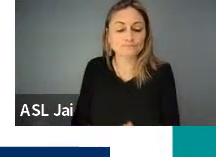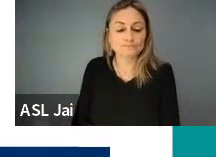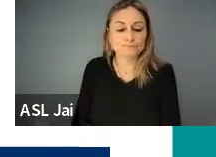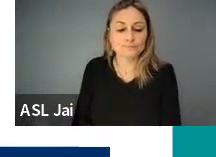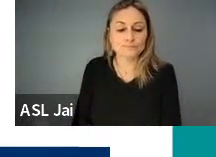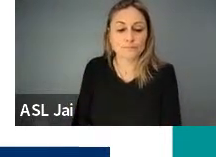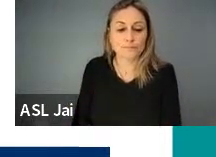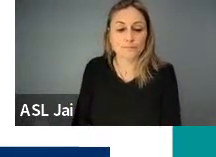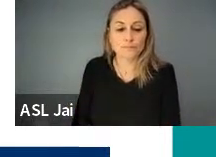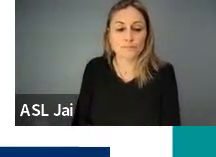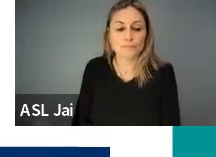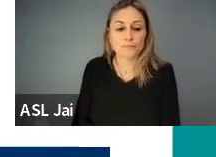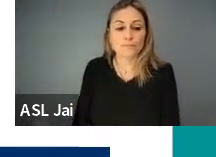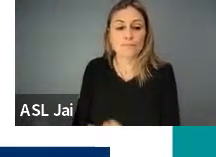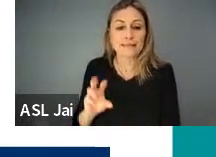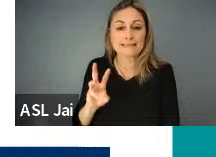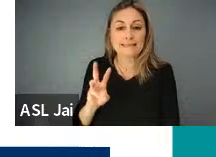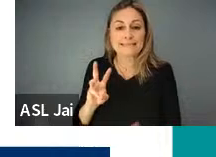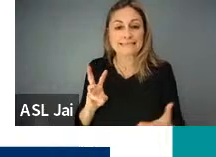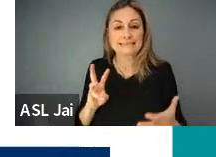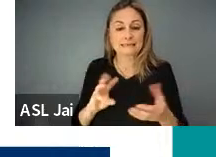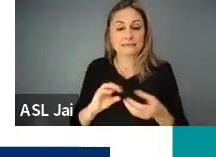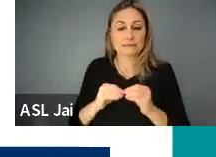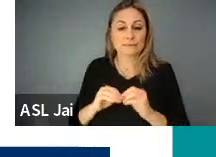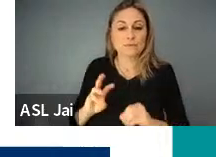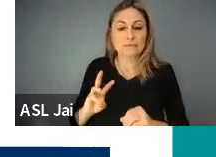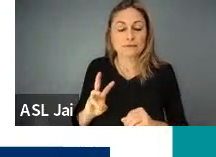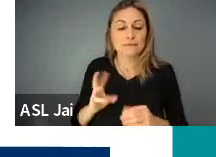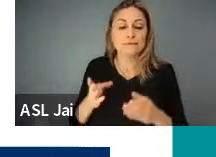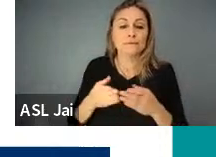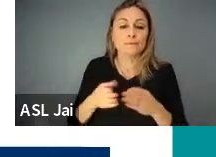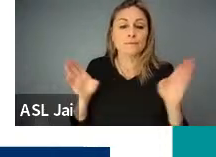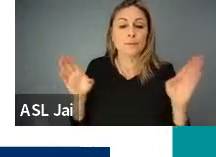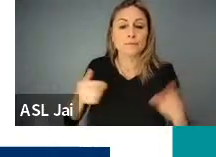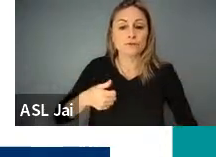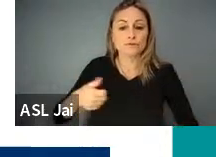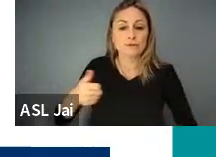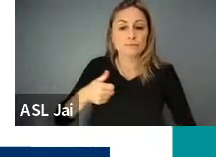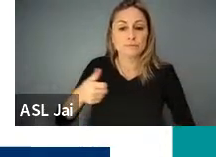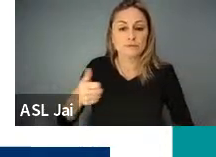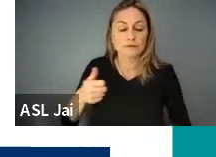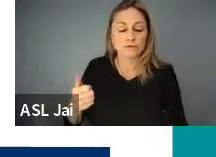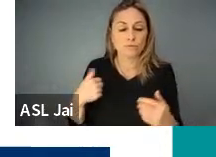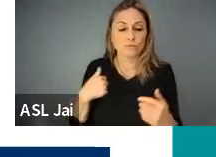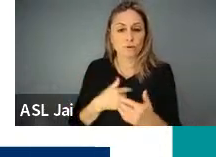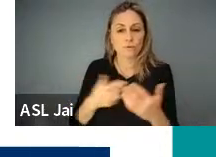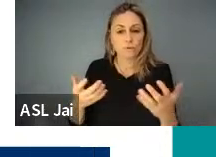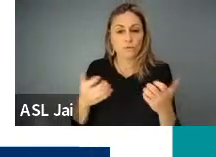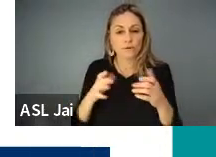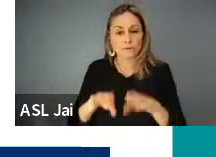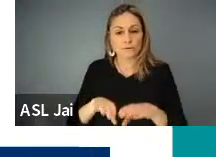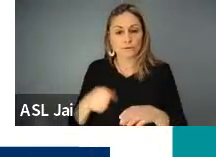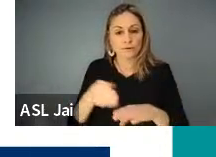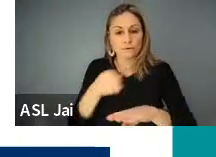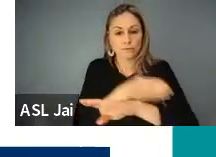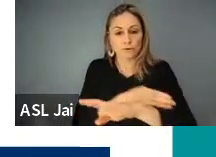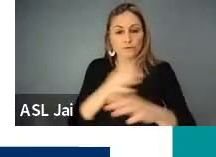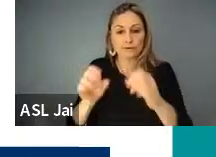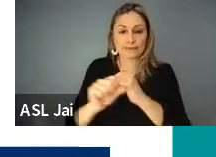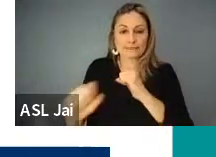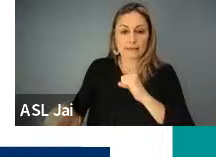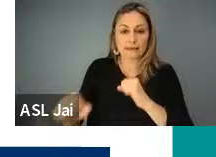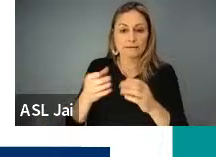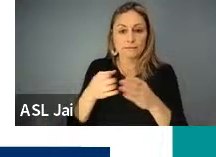And then our 6th item listed here is our public transportation. We're looking at improving, extending public